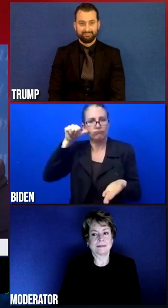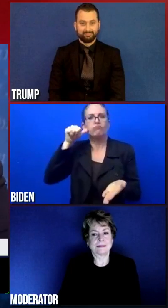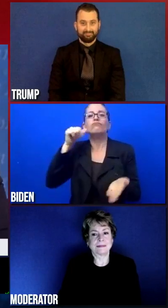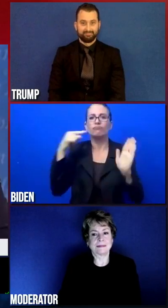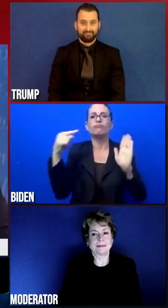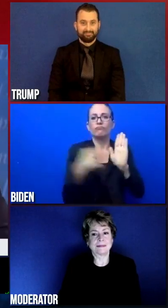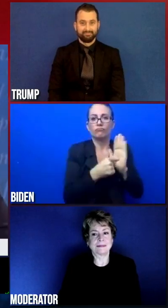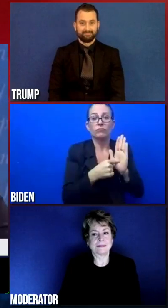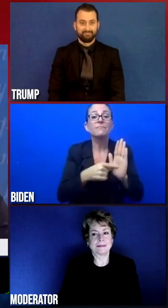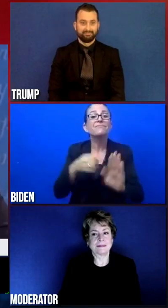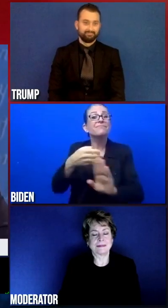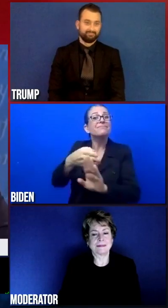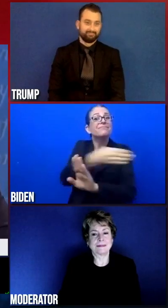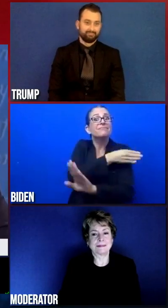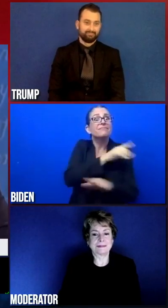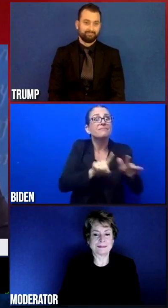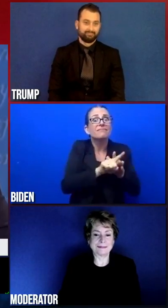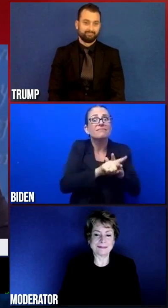the